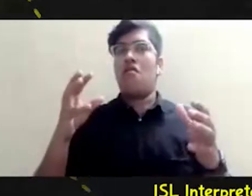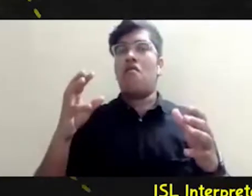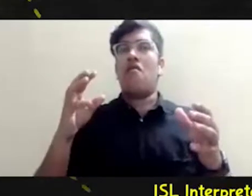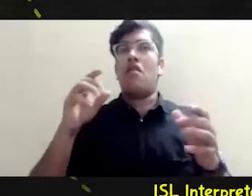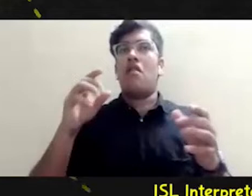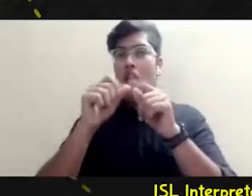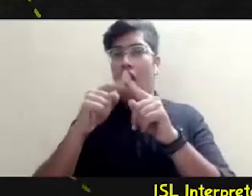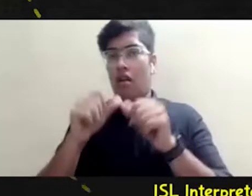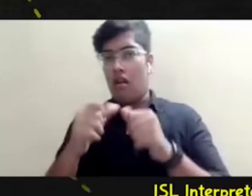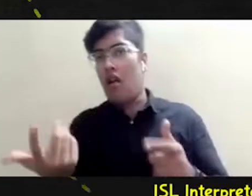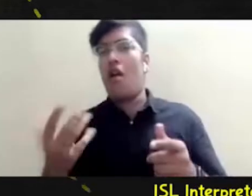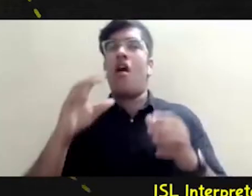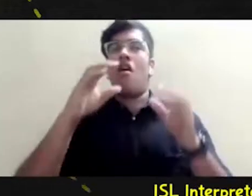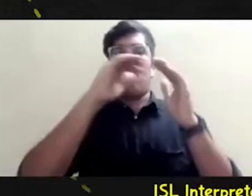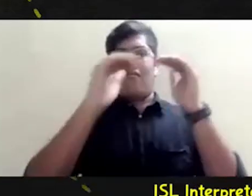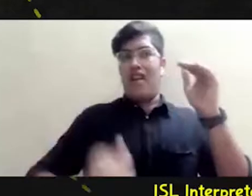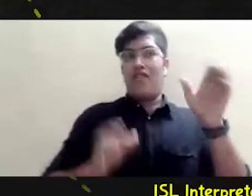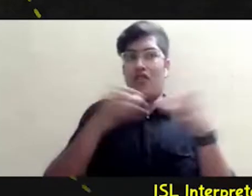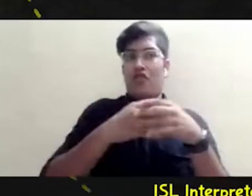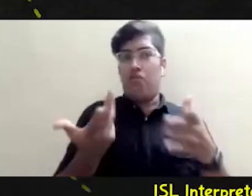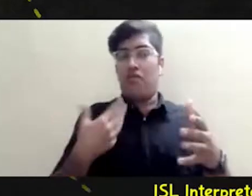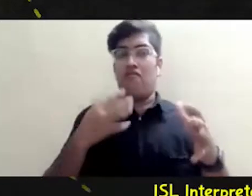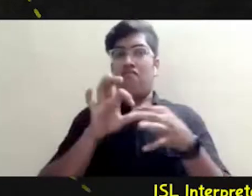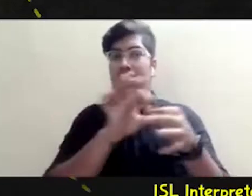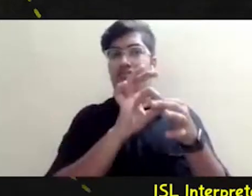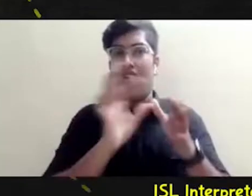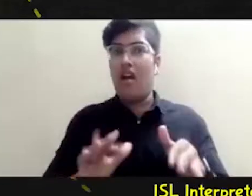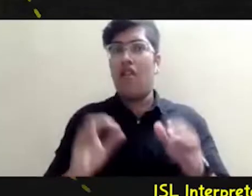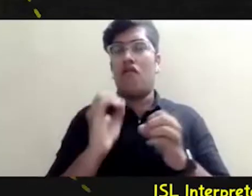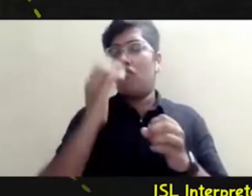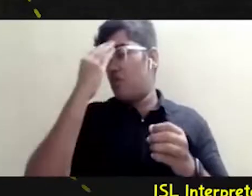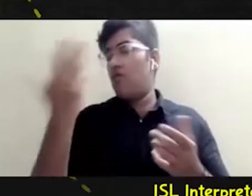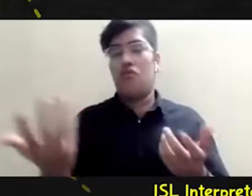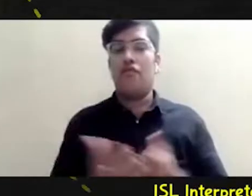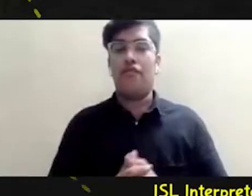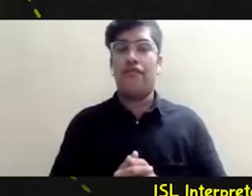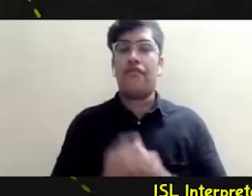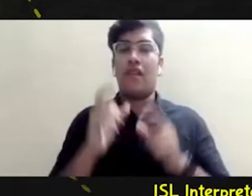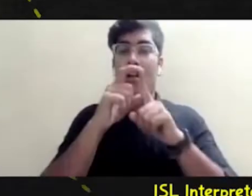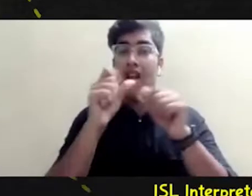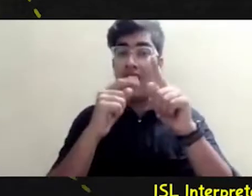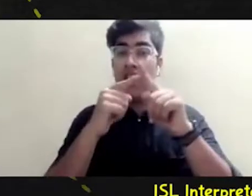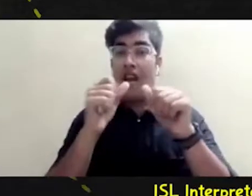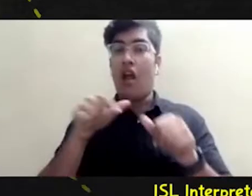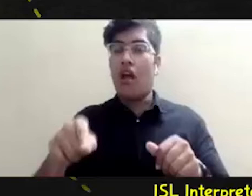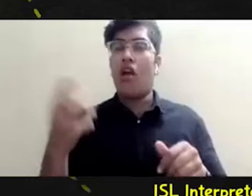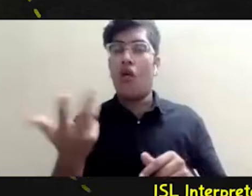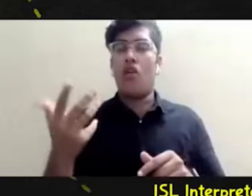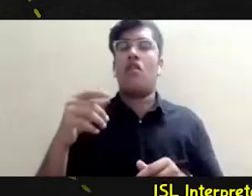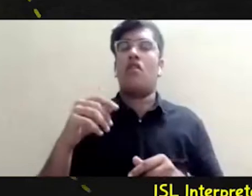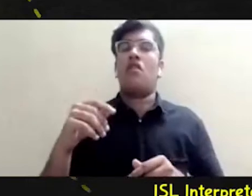right? Decriminalization or not. Why is data the villain? Because data is usually the excuse for the lack